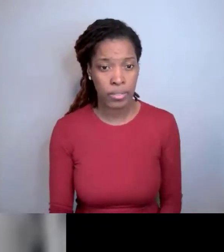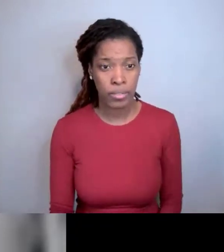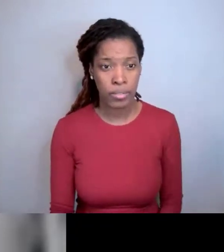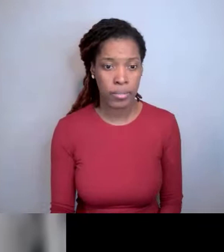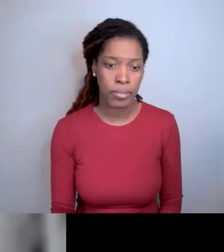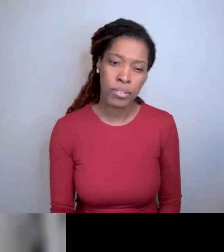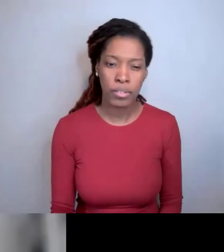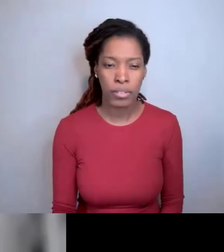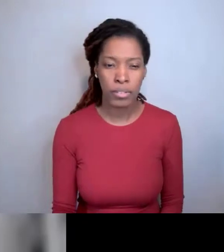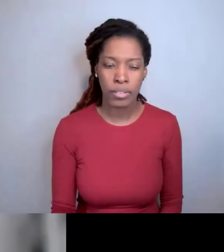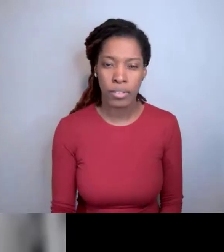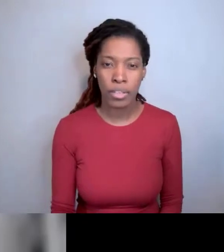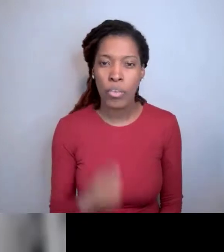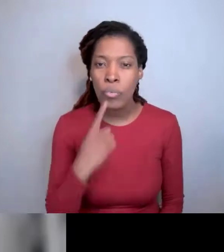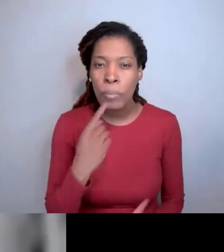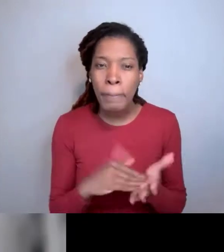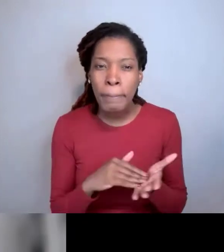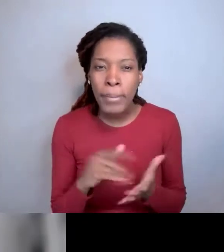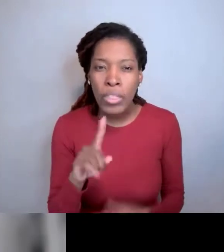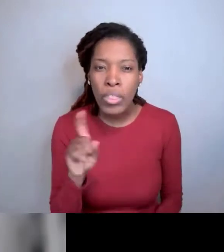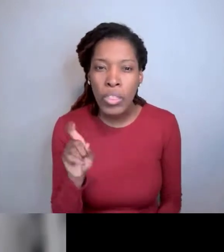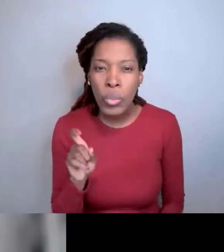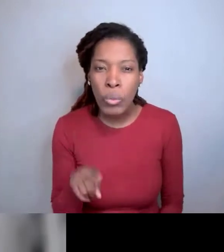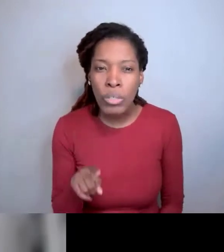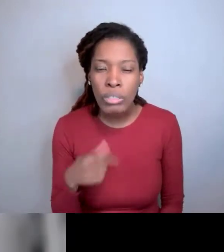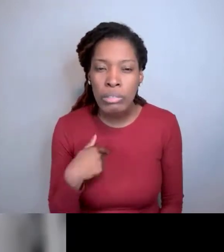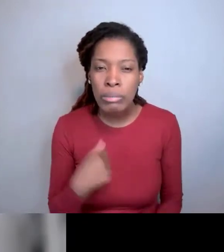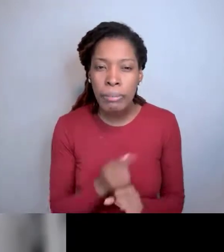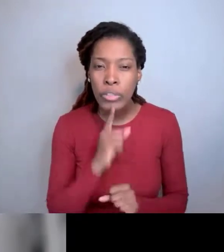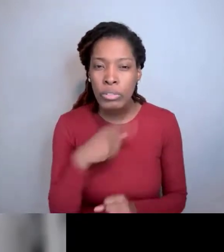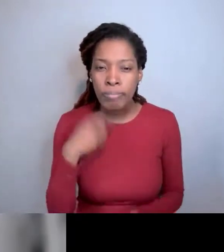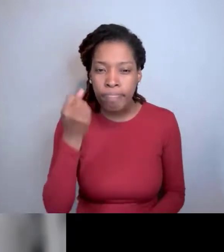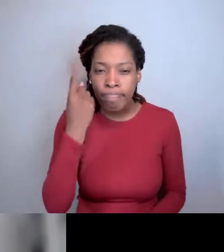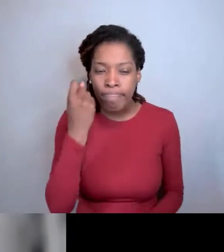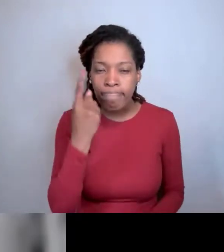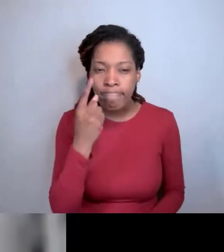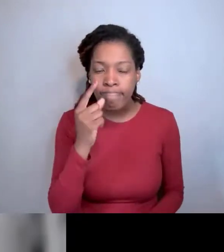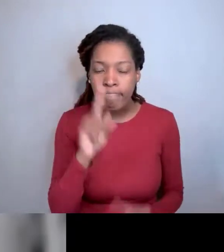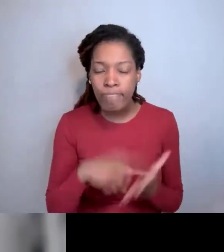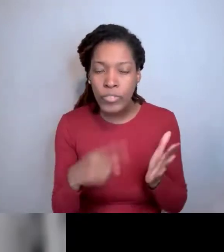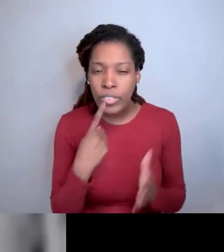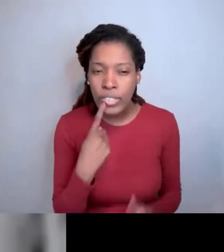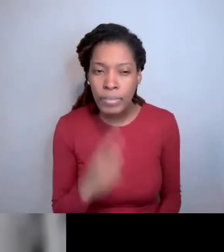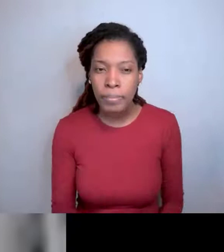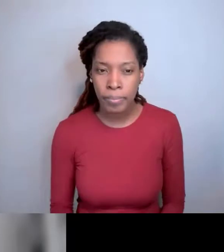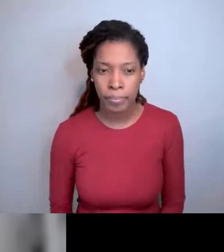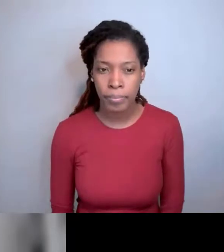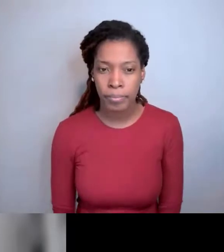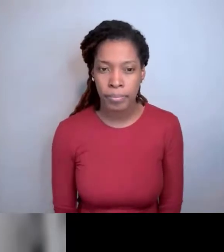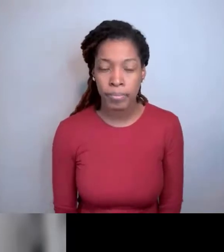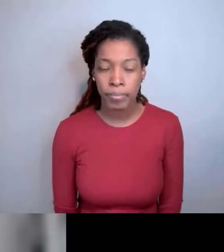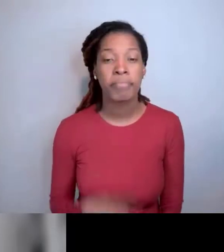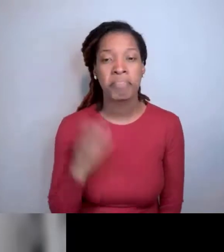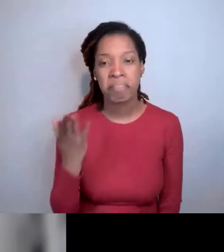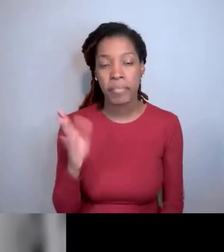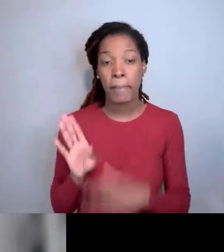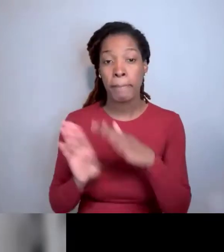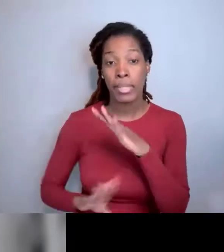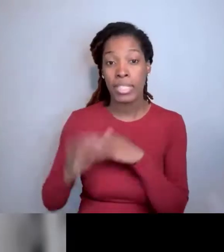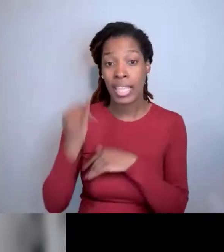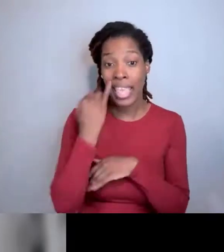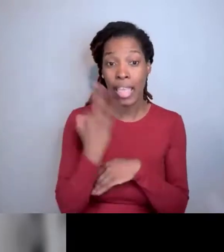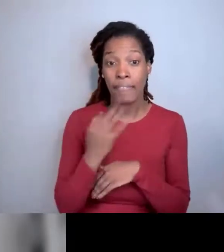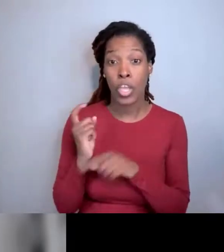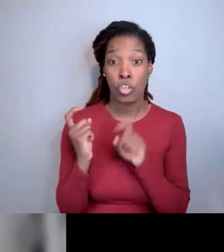can you repeat that question, Kate? I need to make sure I understand what's going on there. Yeah, so basically, if a grant is